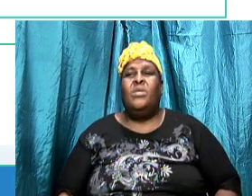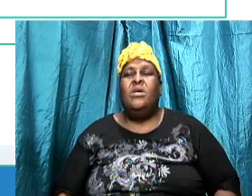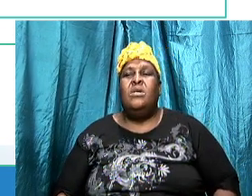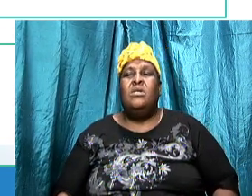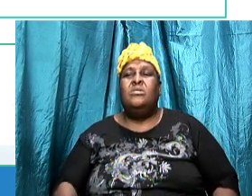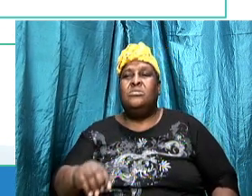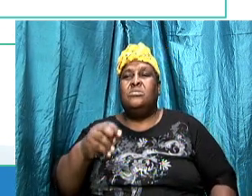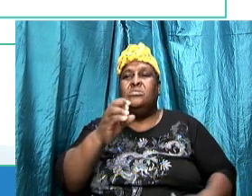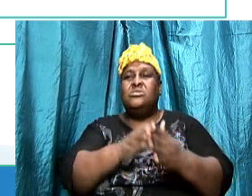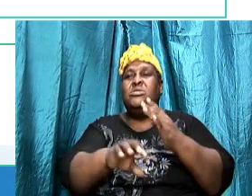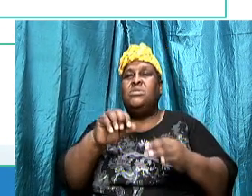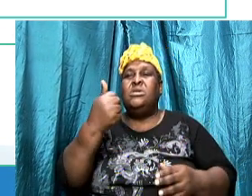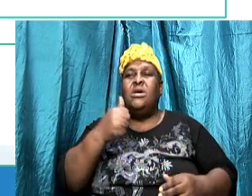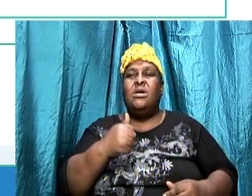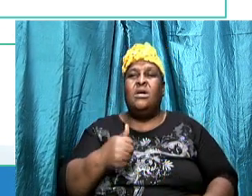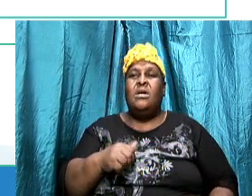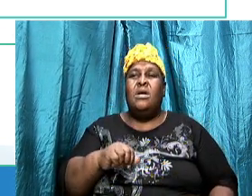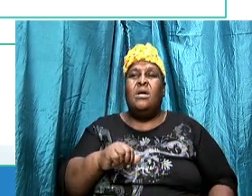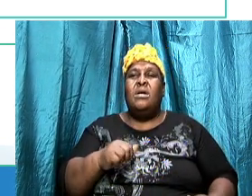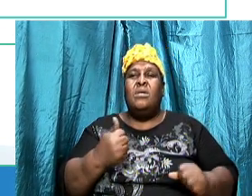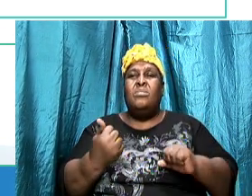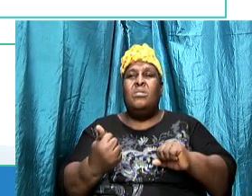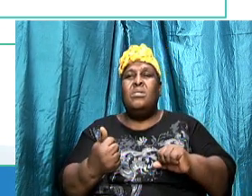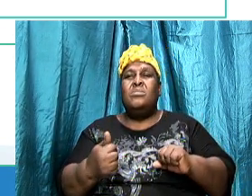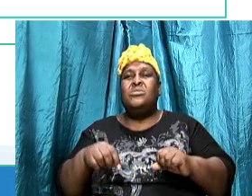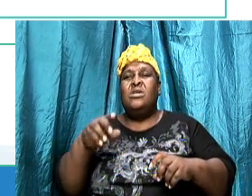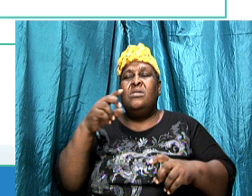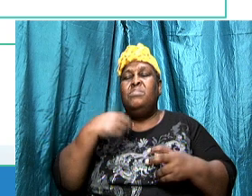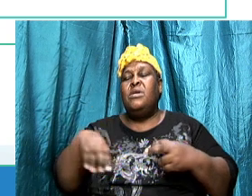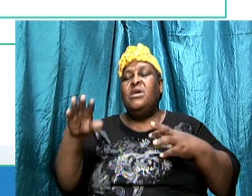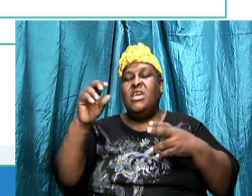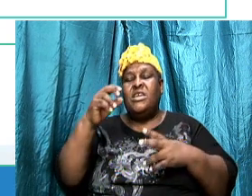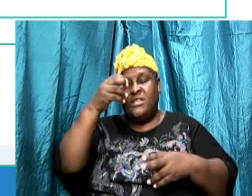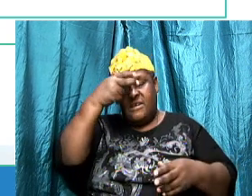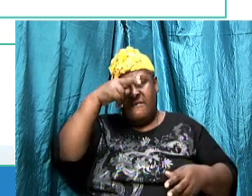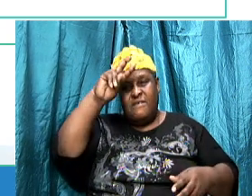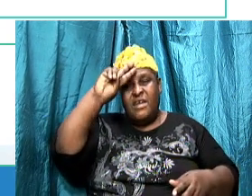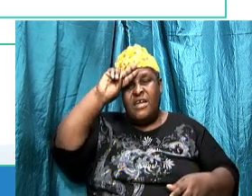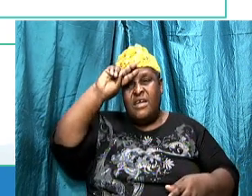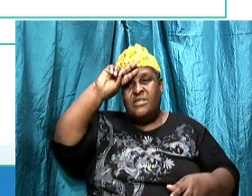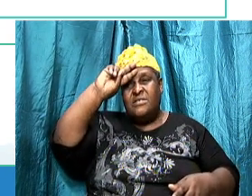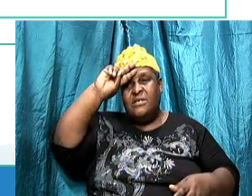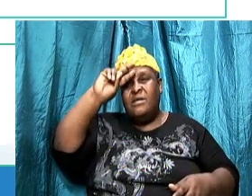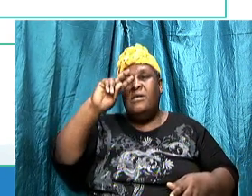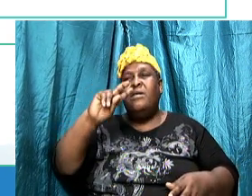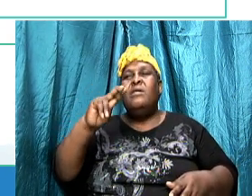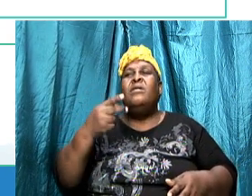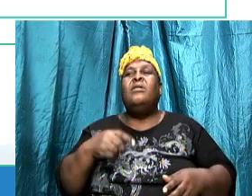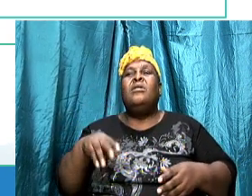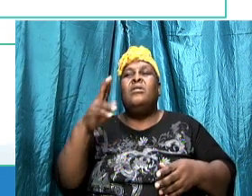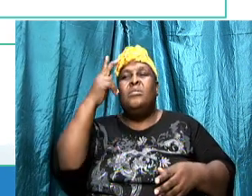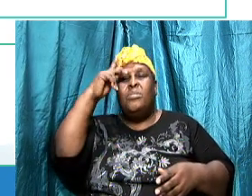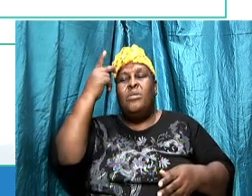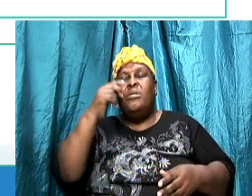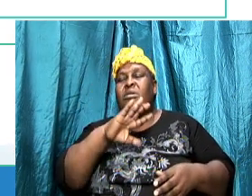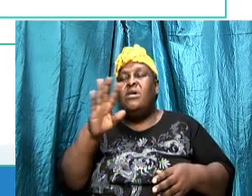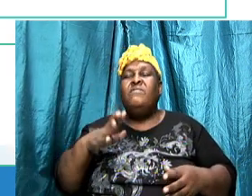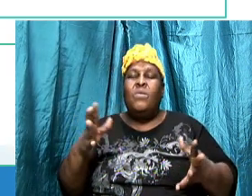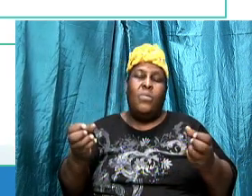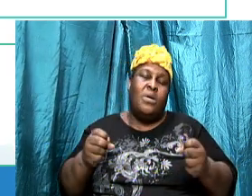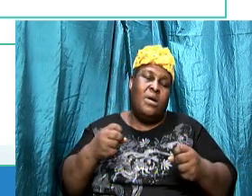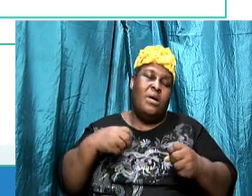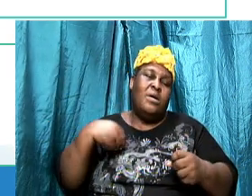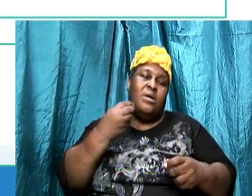chapter 10 starts like this. Moreover, brethren, I would not that he should be ignorant. Paul always don't want us to be ignorant. Oh, that all